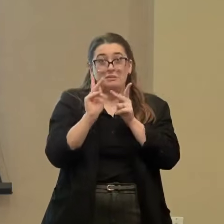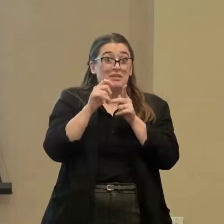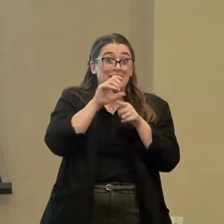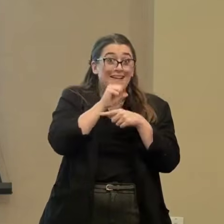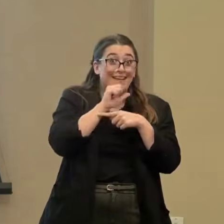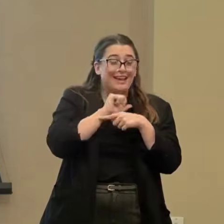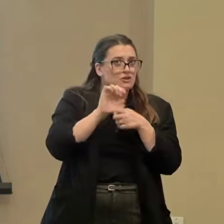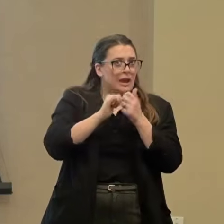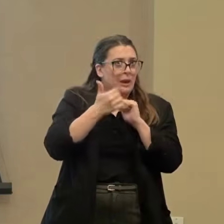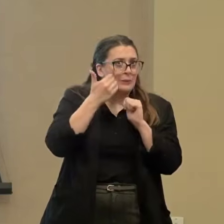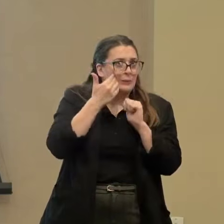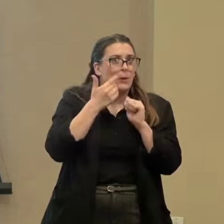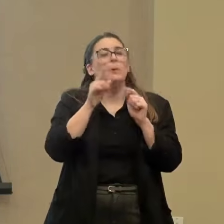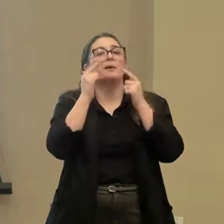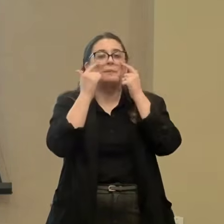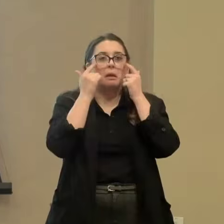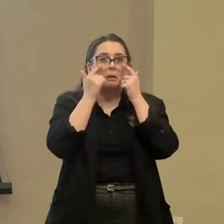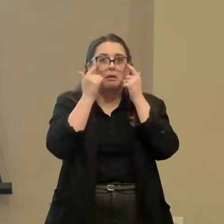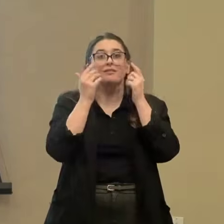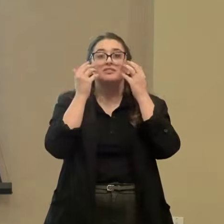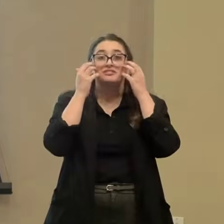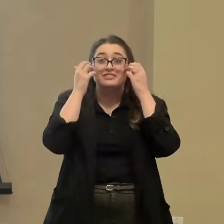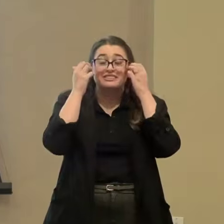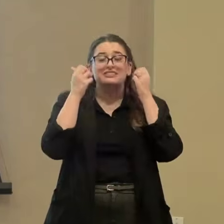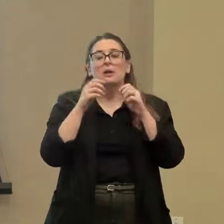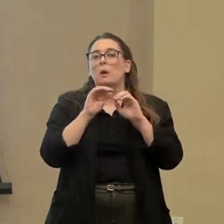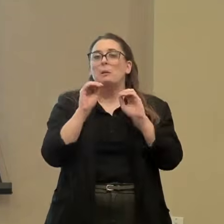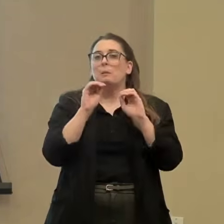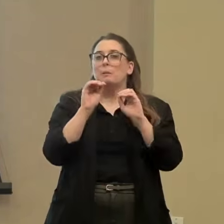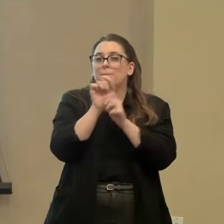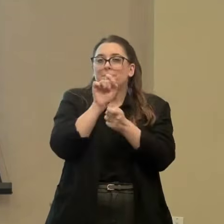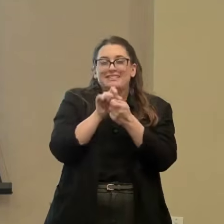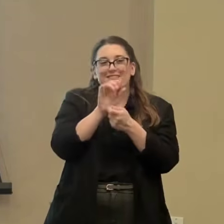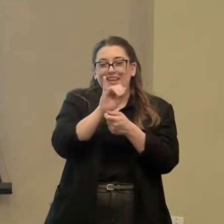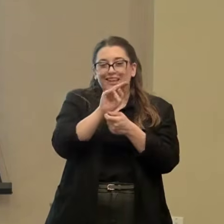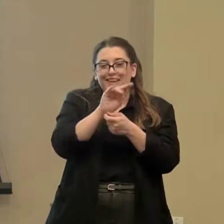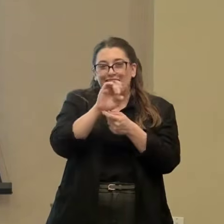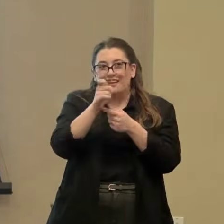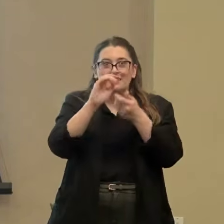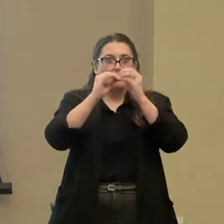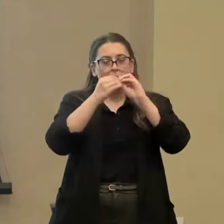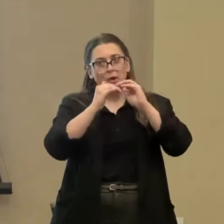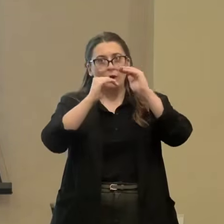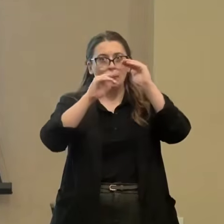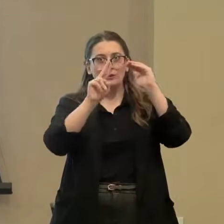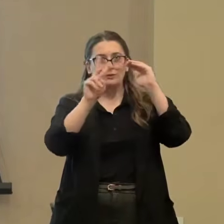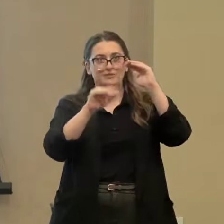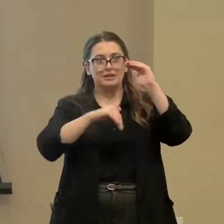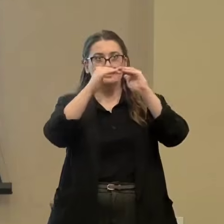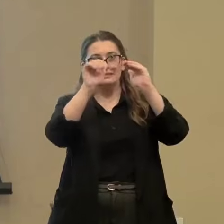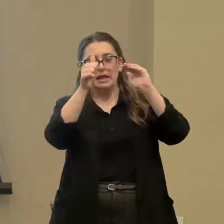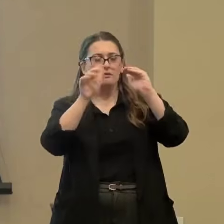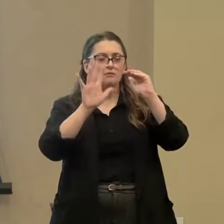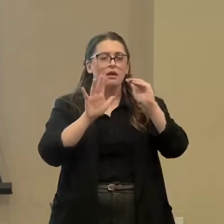age first. So I wouldn't say there's a certain UV index to watch out for, but just watch out for that sun. When you're driving,